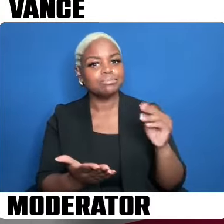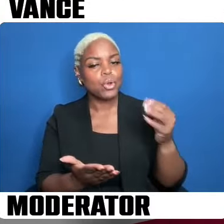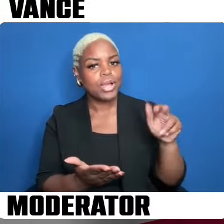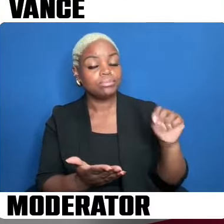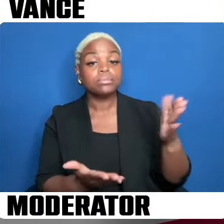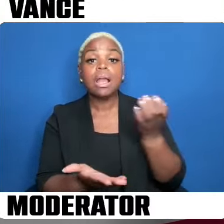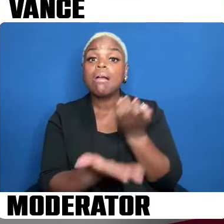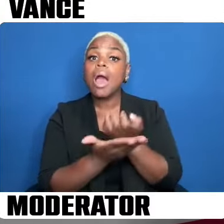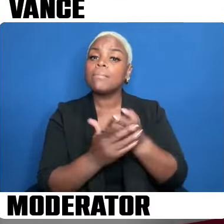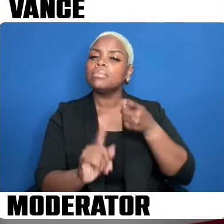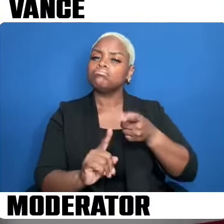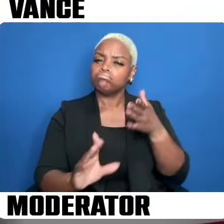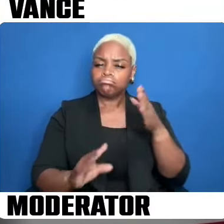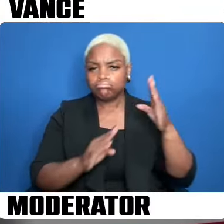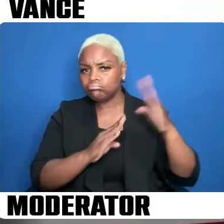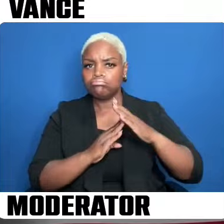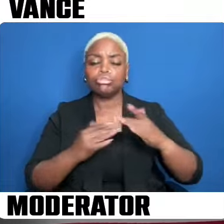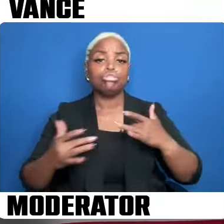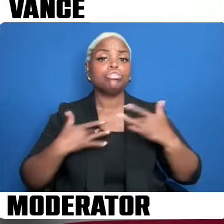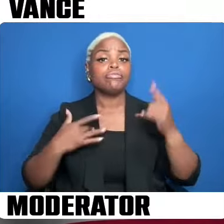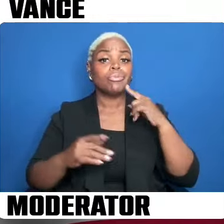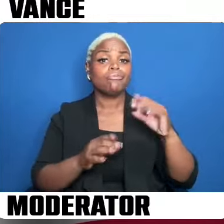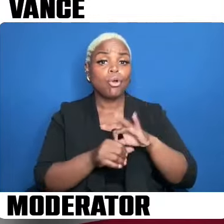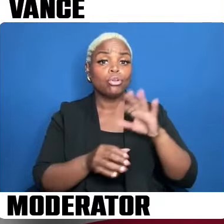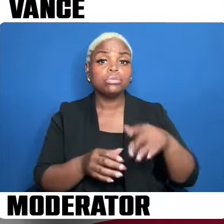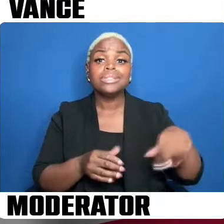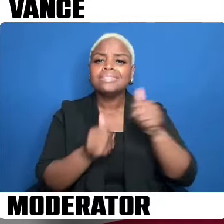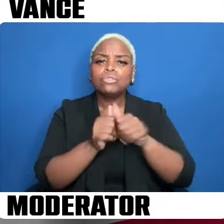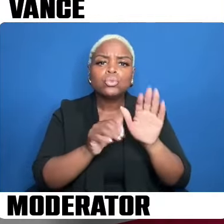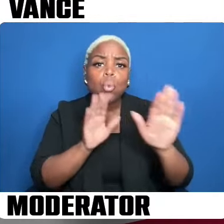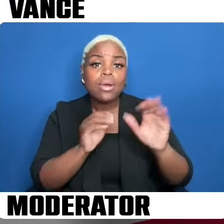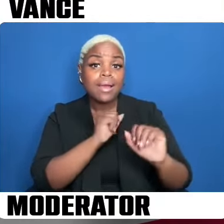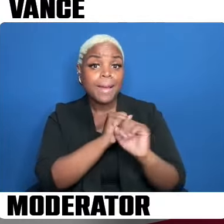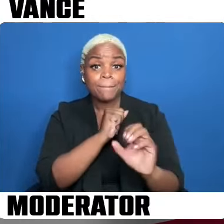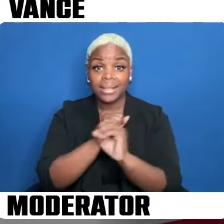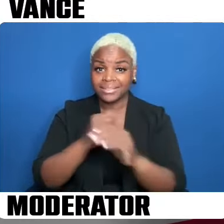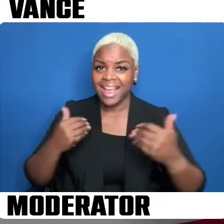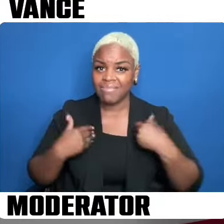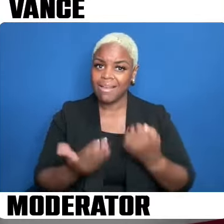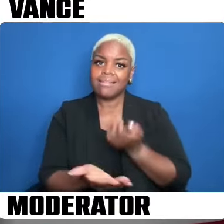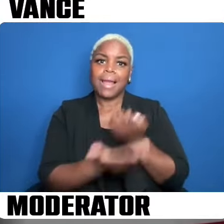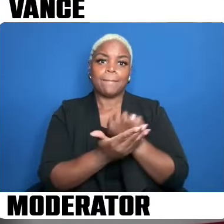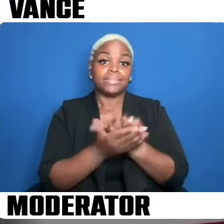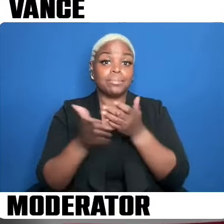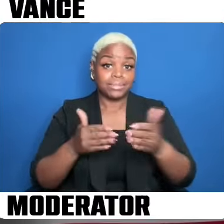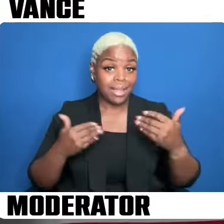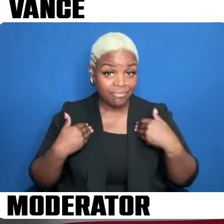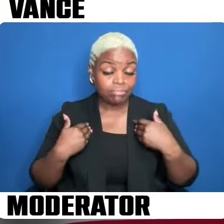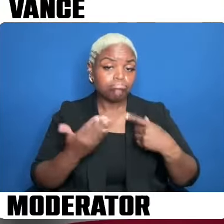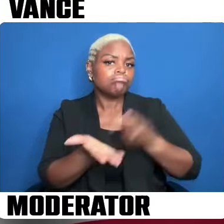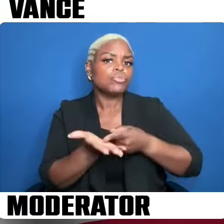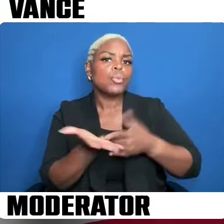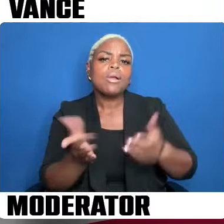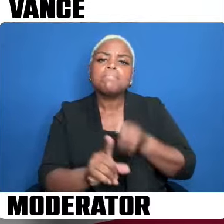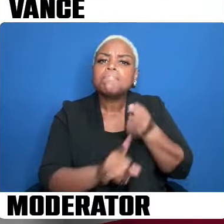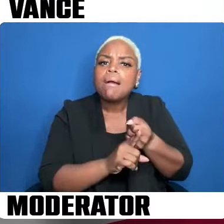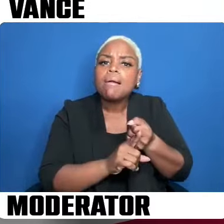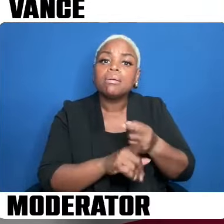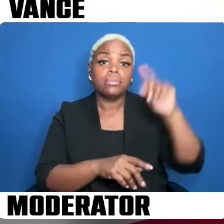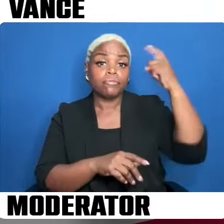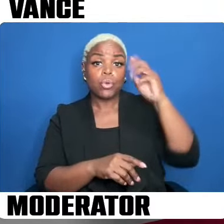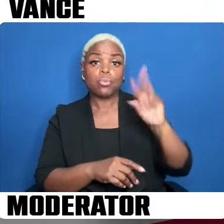campaigns has released an economic plan, so let's talk about the specifics. Governor Walz, Vice President Harris unveiled a plan that includes billions in